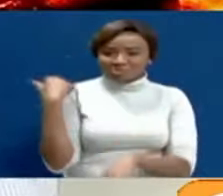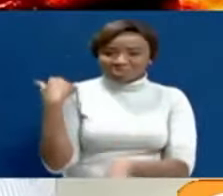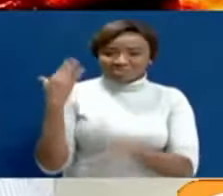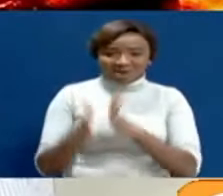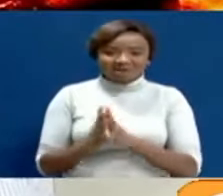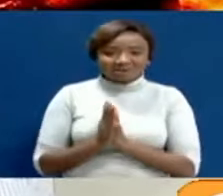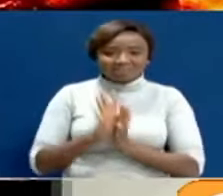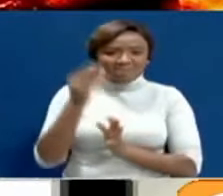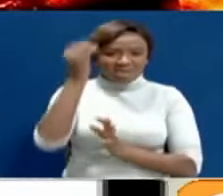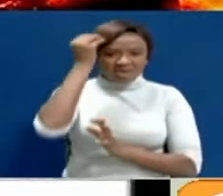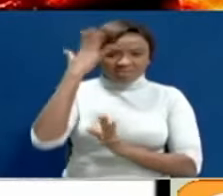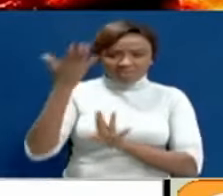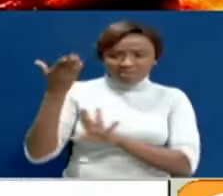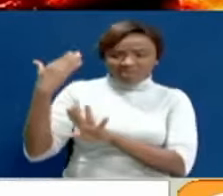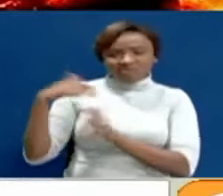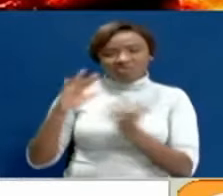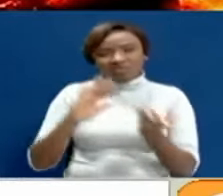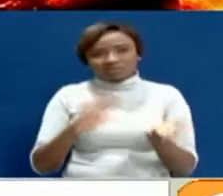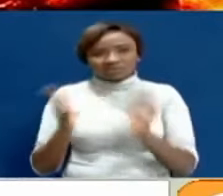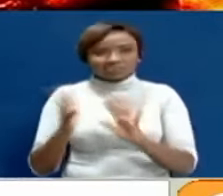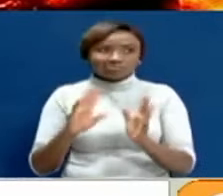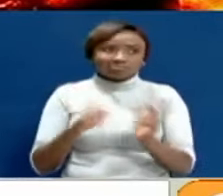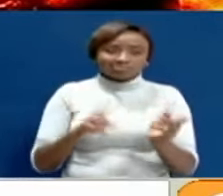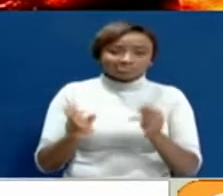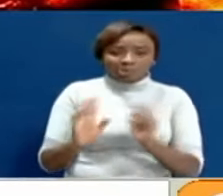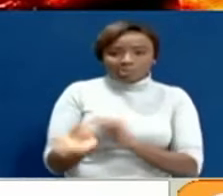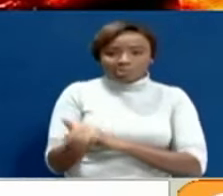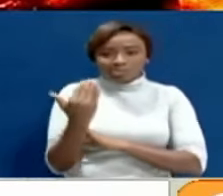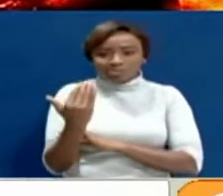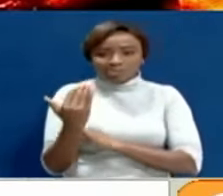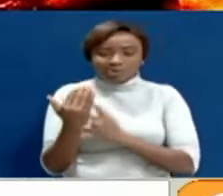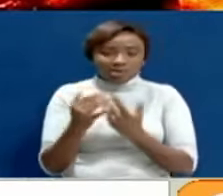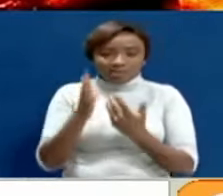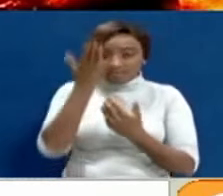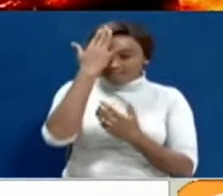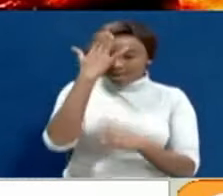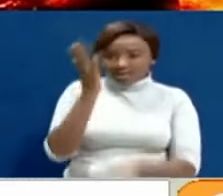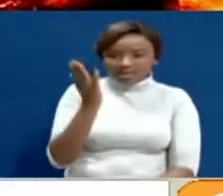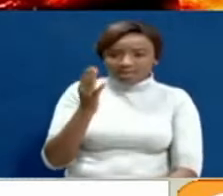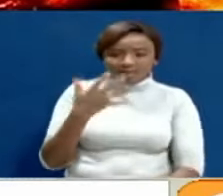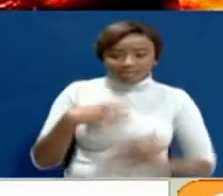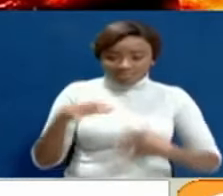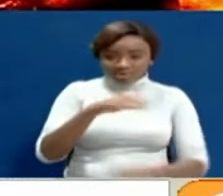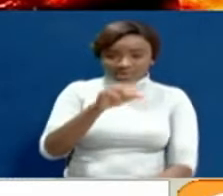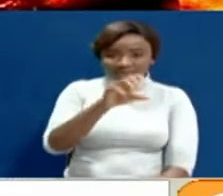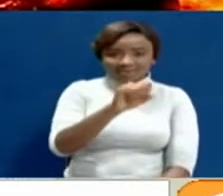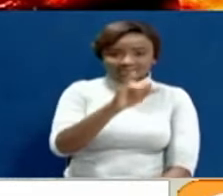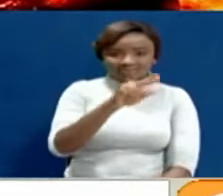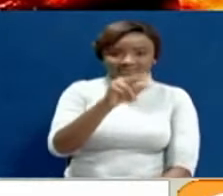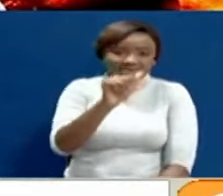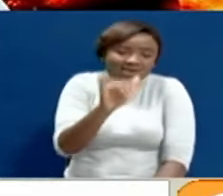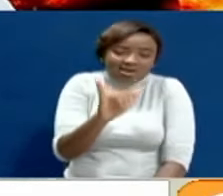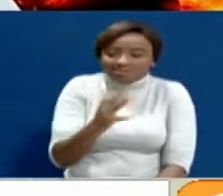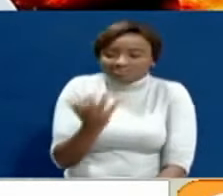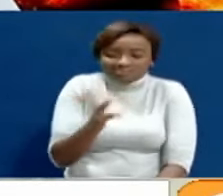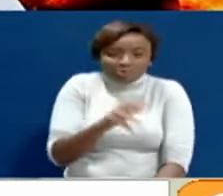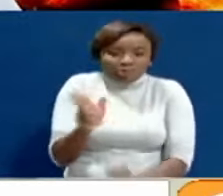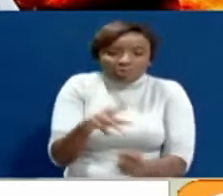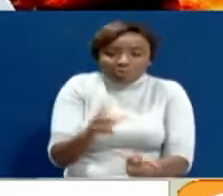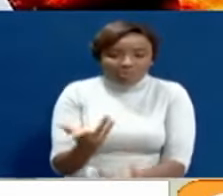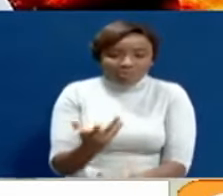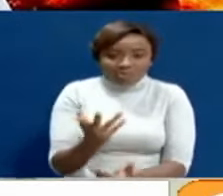On what was to be a typical Monday morning, residents of Sinai slum started the day as they do any other.